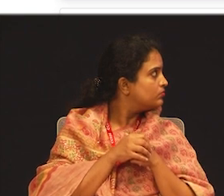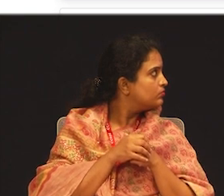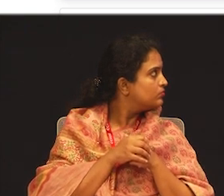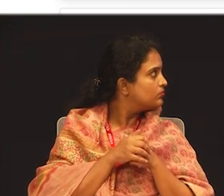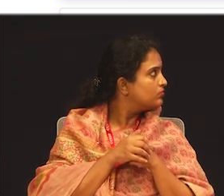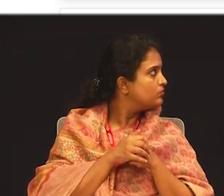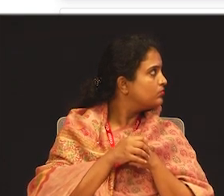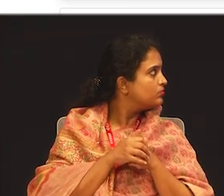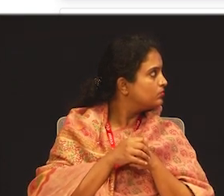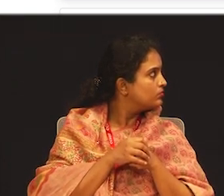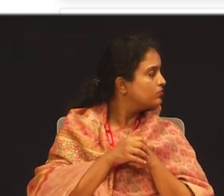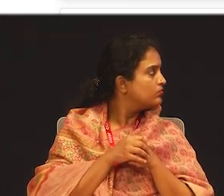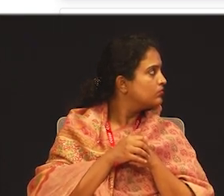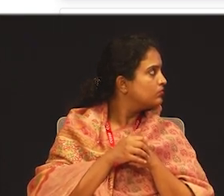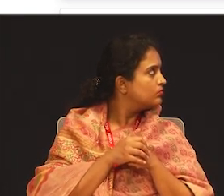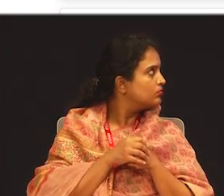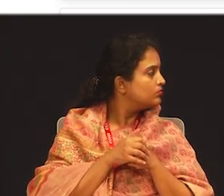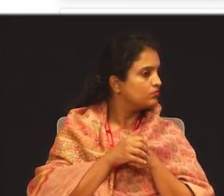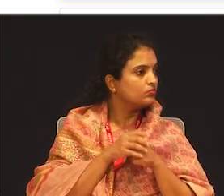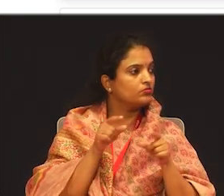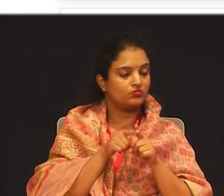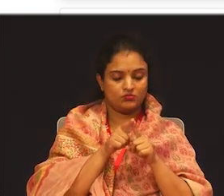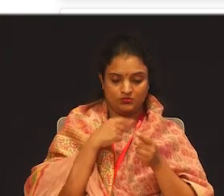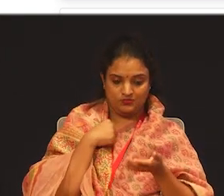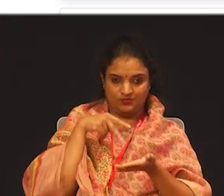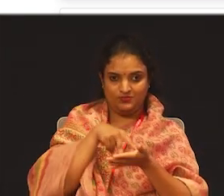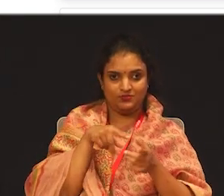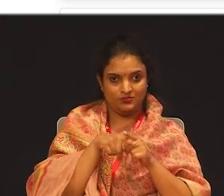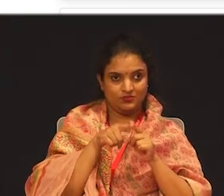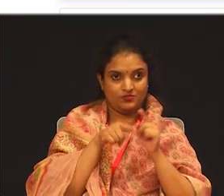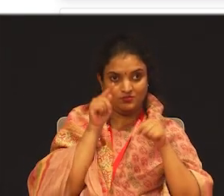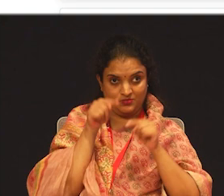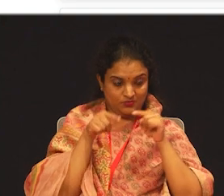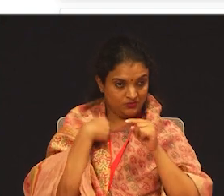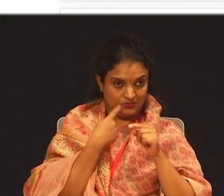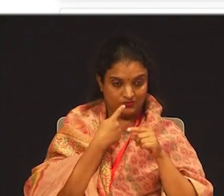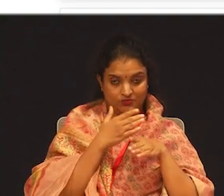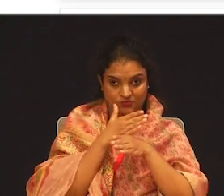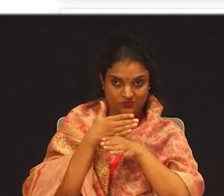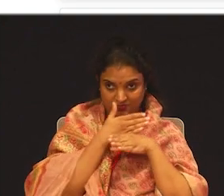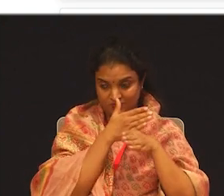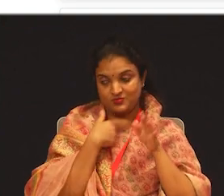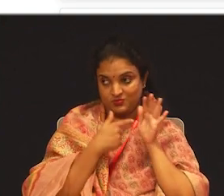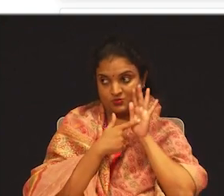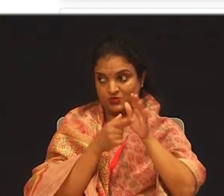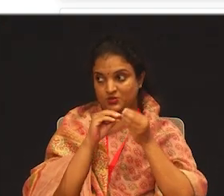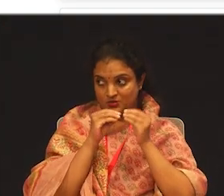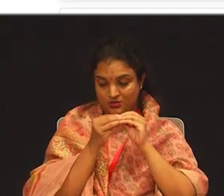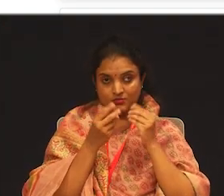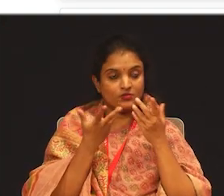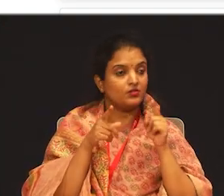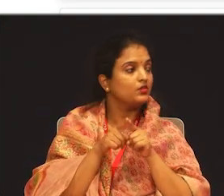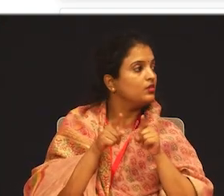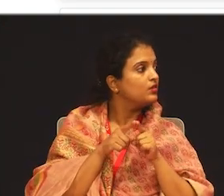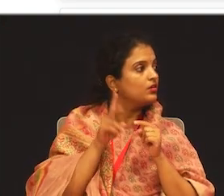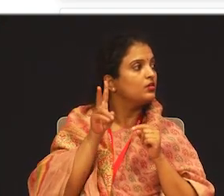I believe the moment I'm standing here and presenting the statistics, sharing the statistics with you all, more